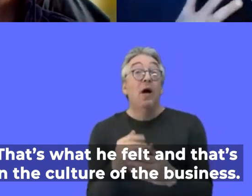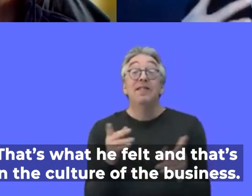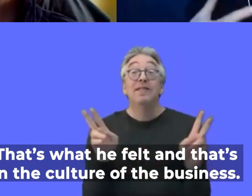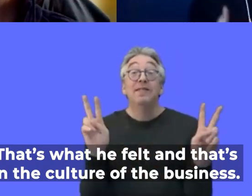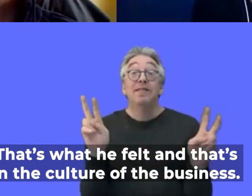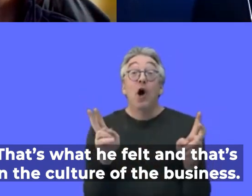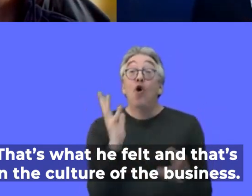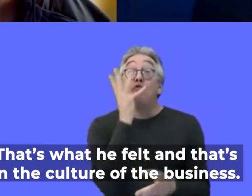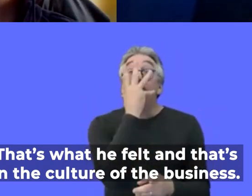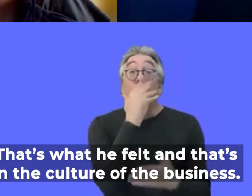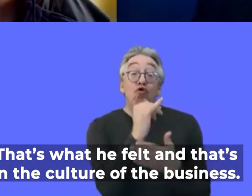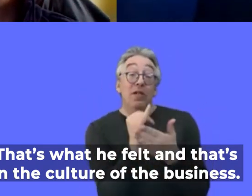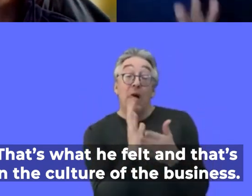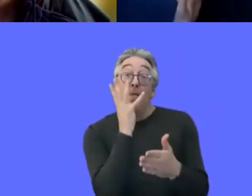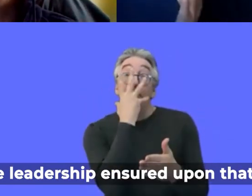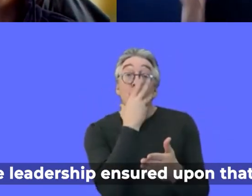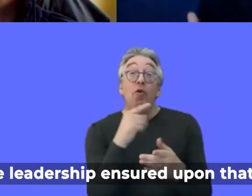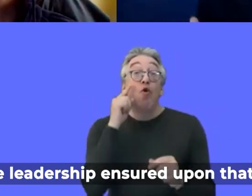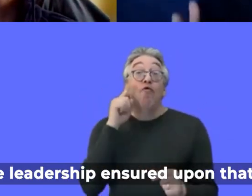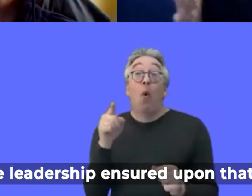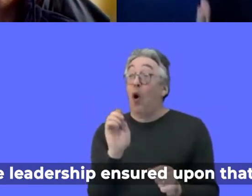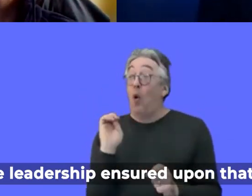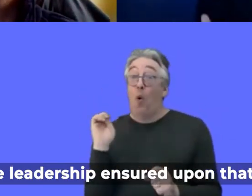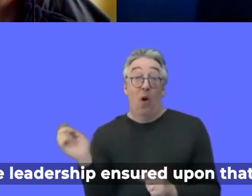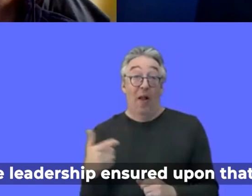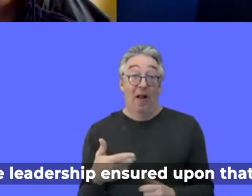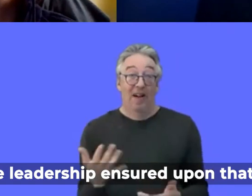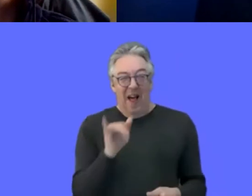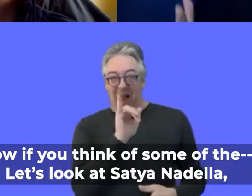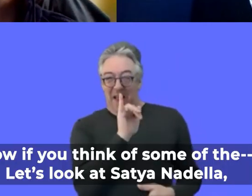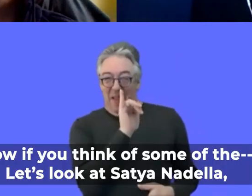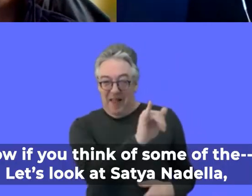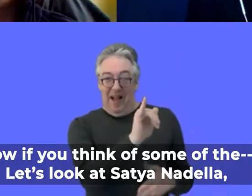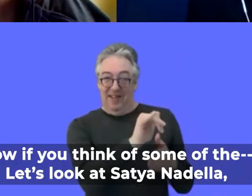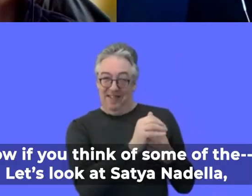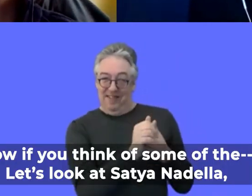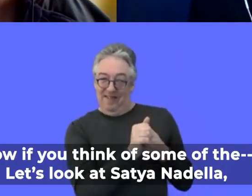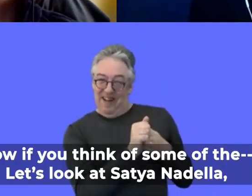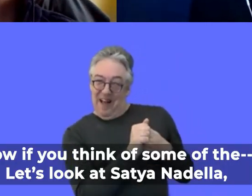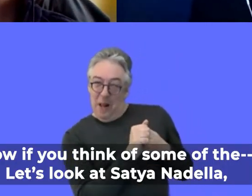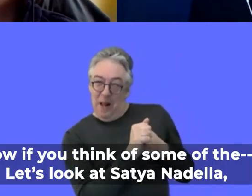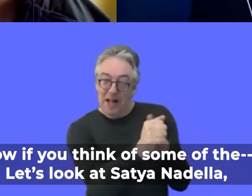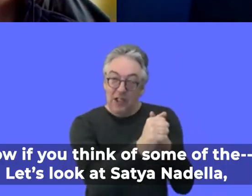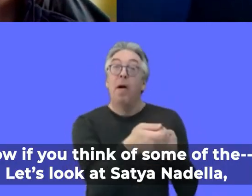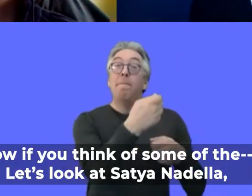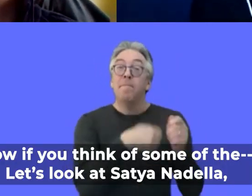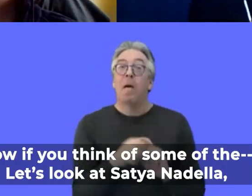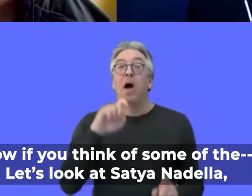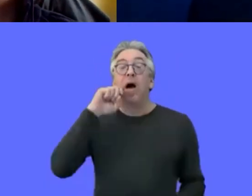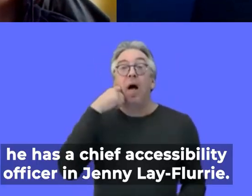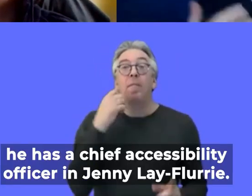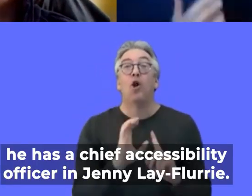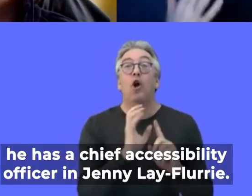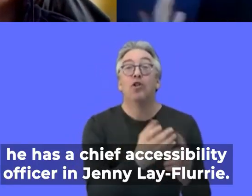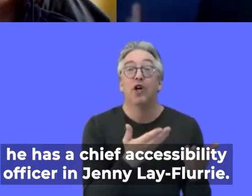And that's in the culture of the business. And so the leadership ensured upon that. Now, if you think of some of the, let's look at Satya